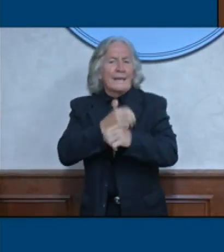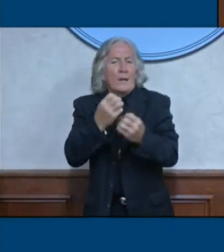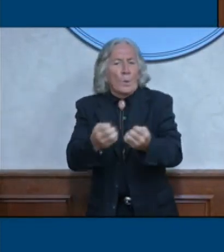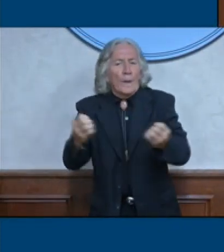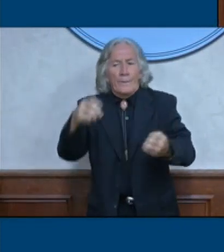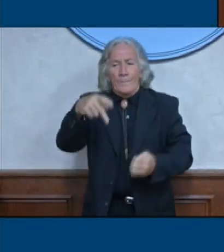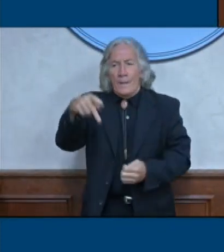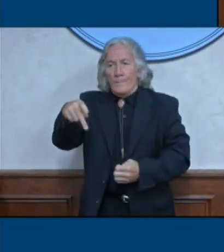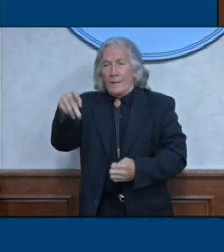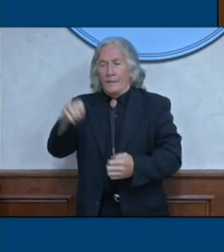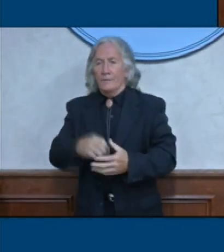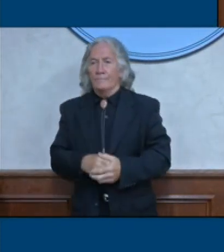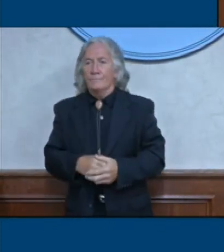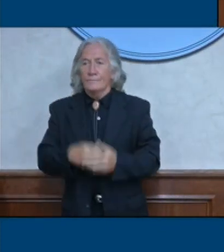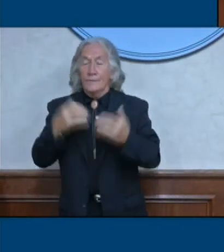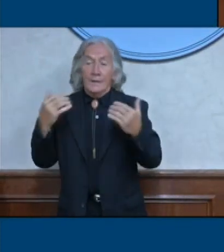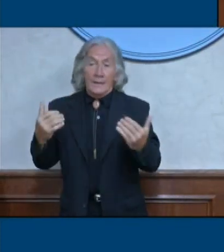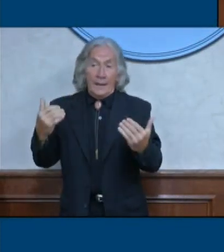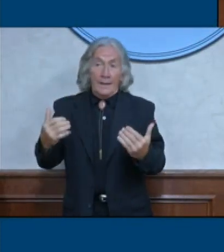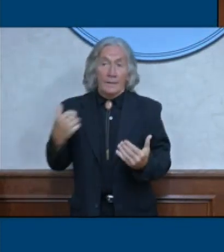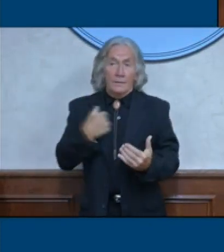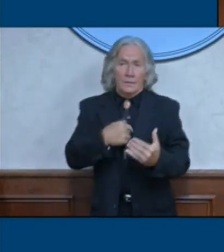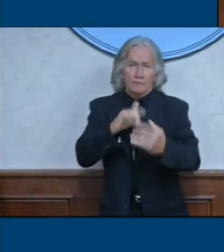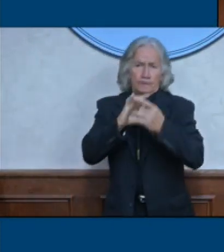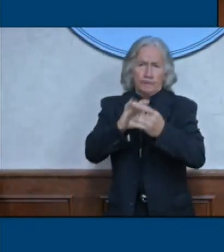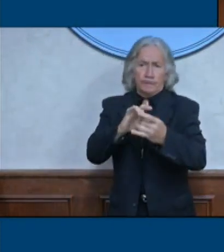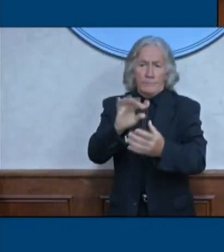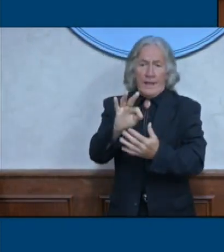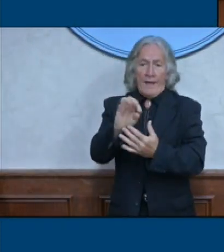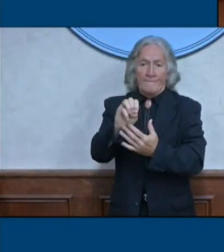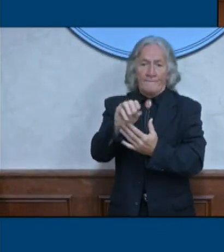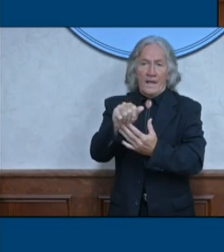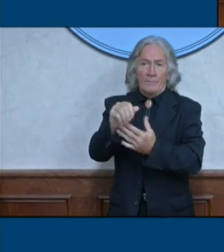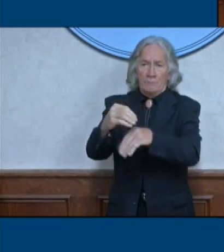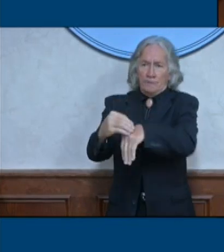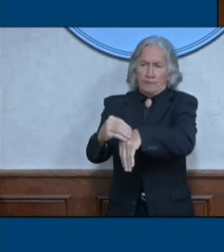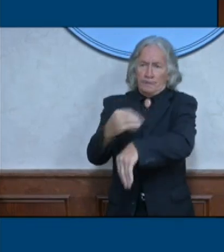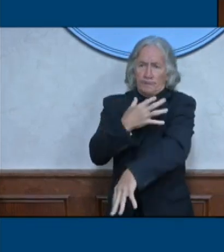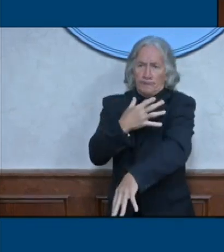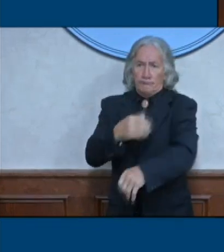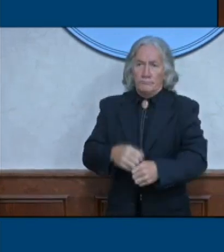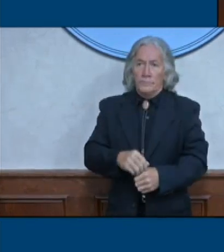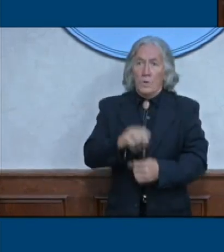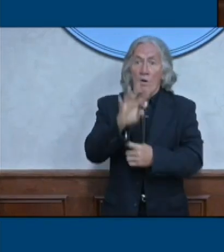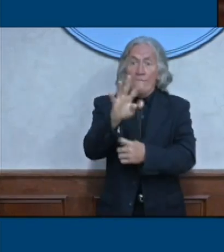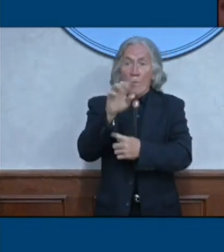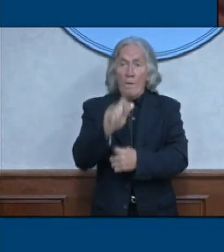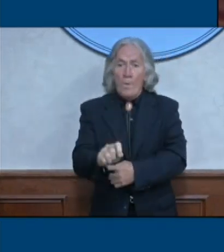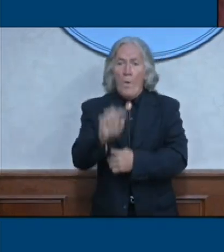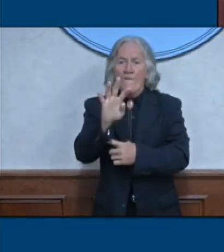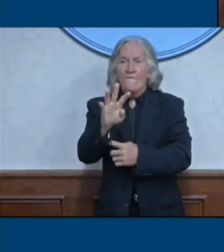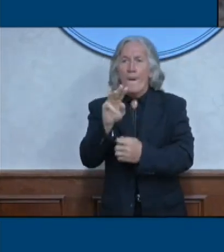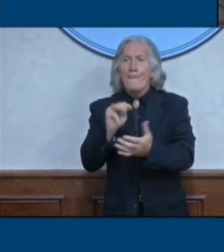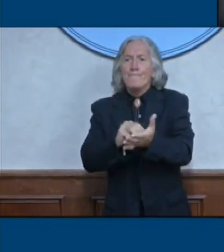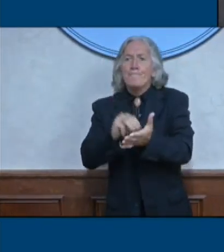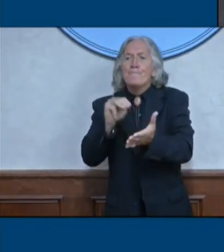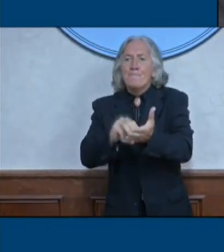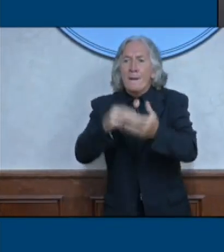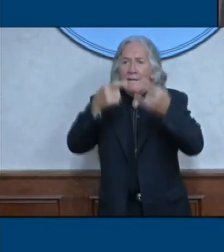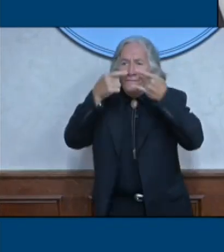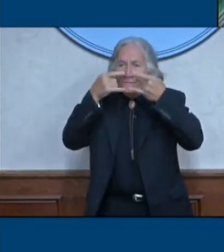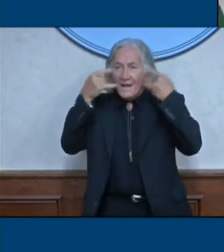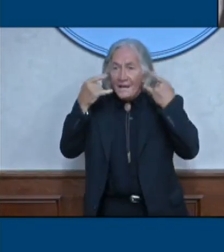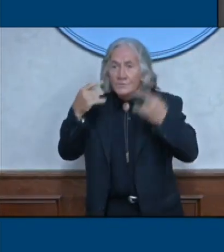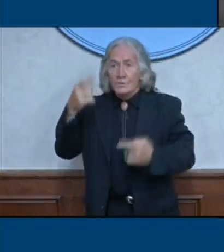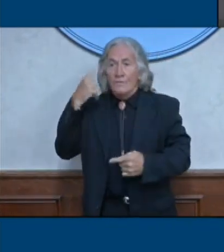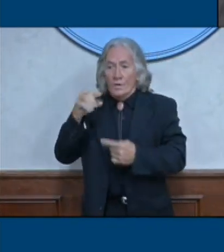testing strategies. In partnership with FEMA and our strike team on personal protective equipment, we put 4.4 million face shields into the